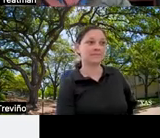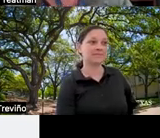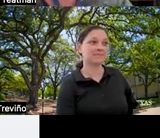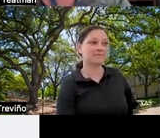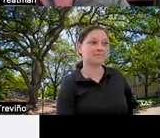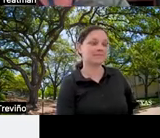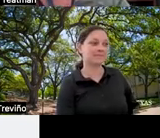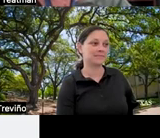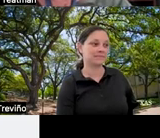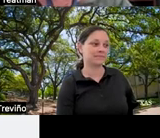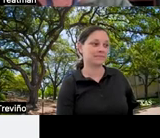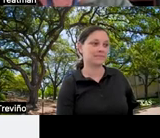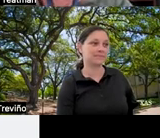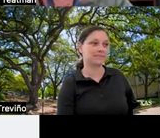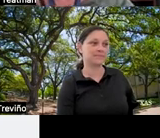of what are the influences or drivers.